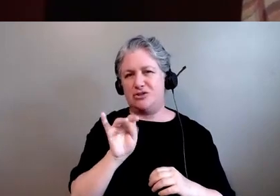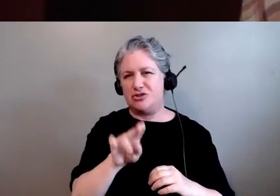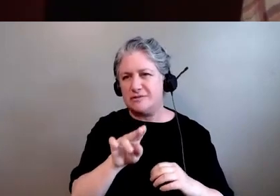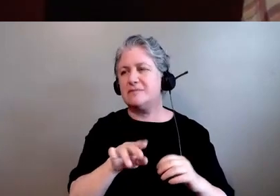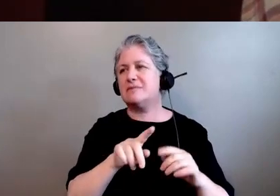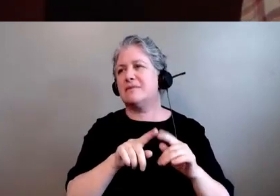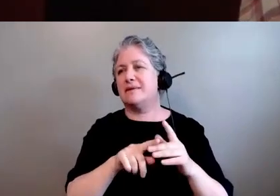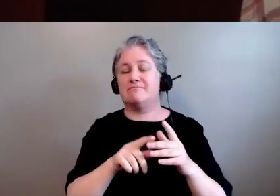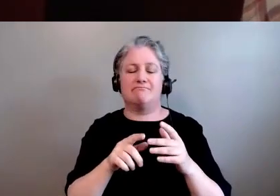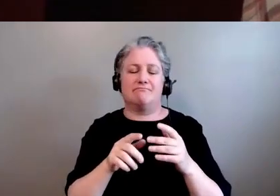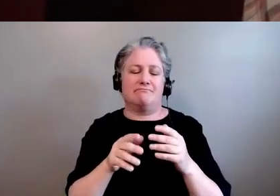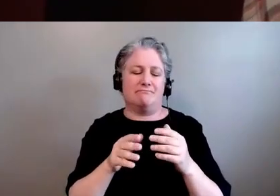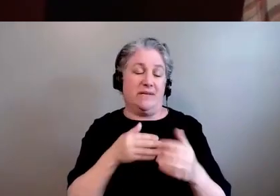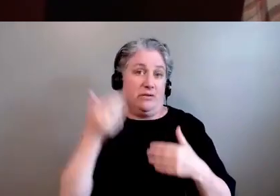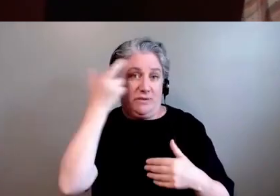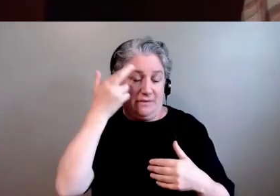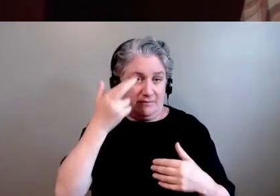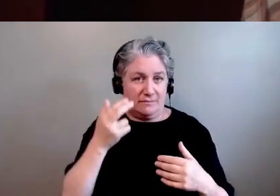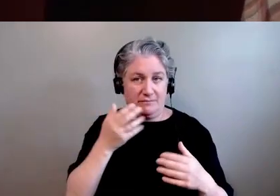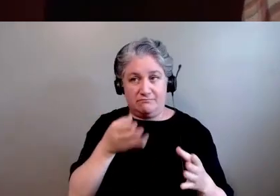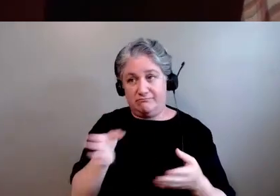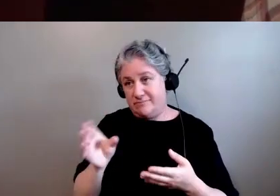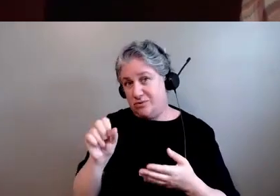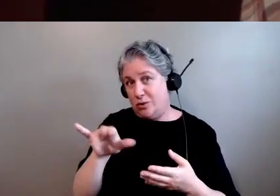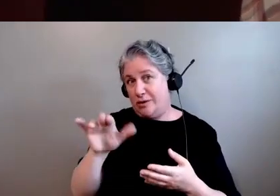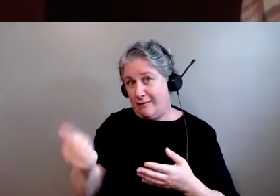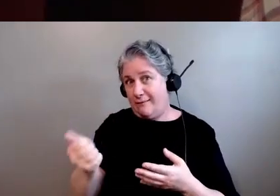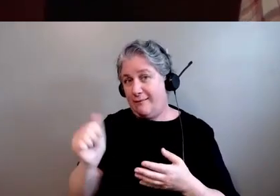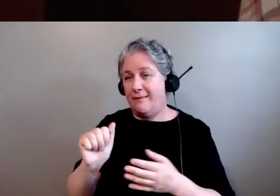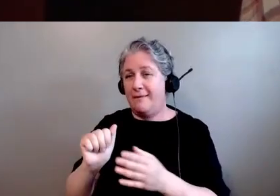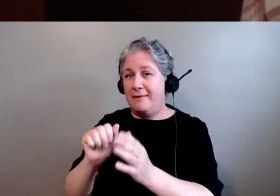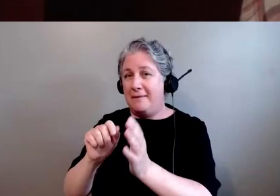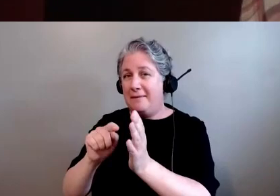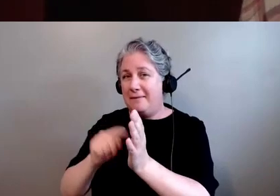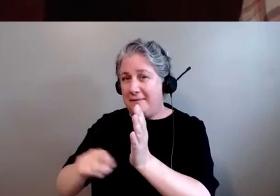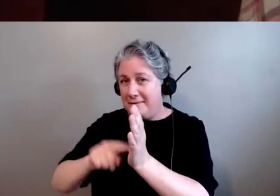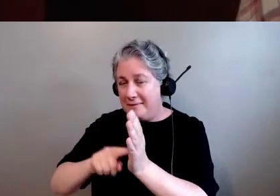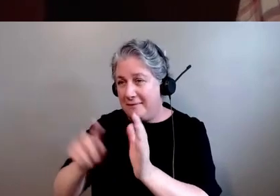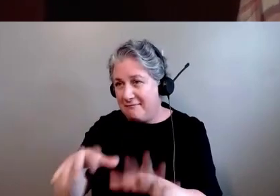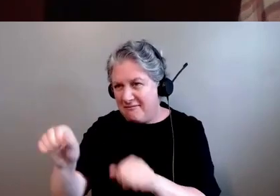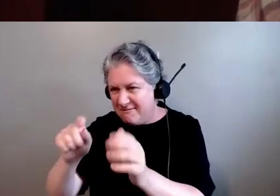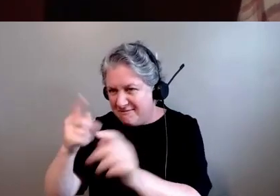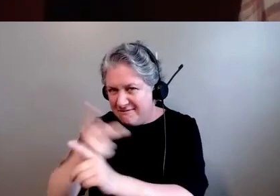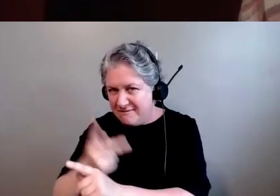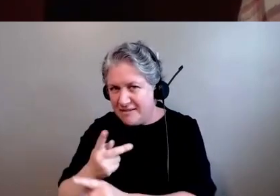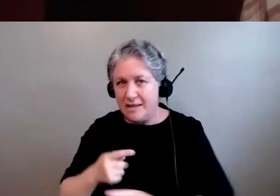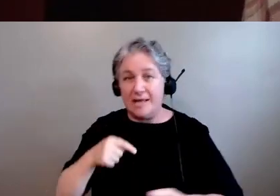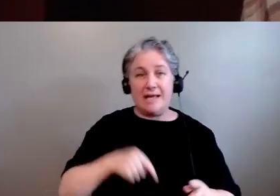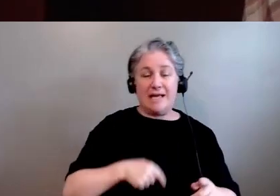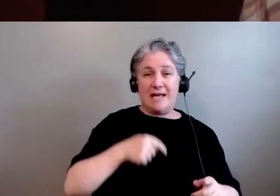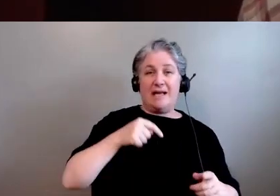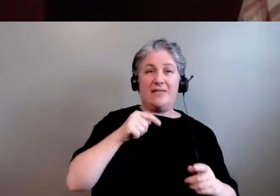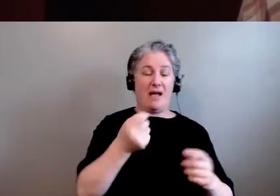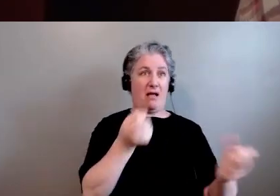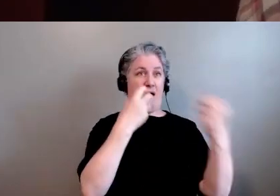for whatever reason, which we, again, we look to Sonia to solve, it's just not as good at turning the inflammation off, okay?